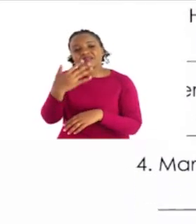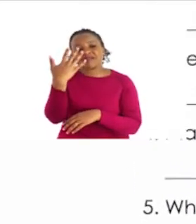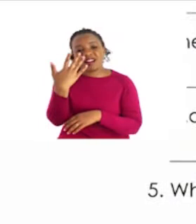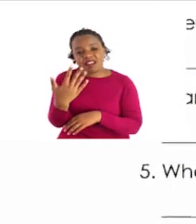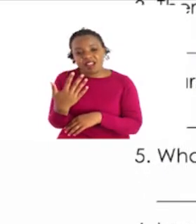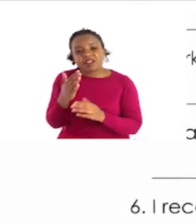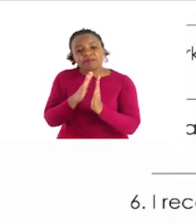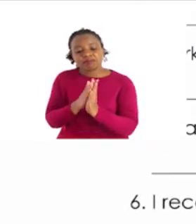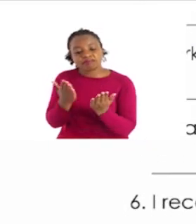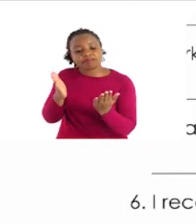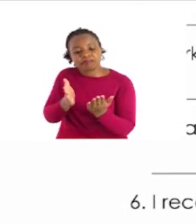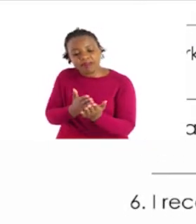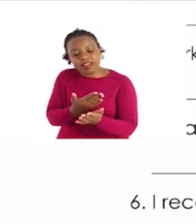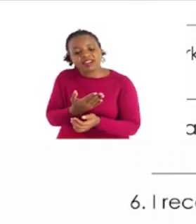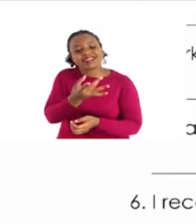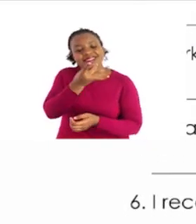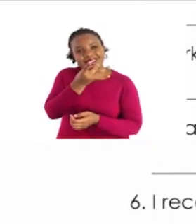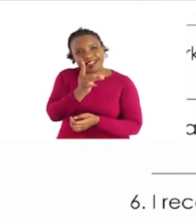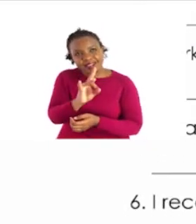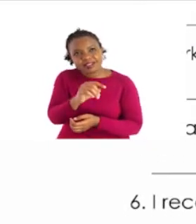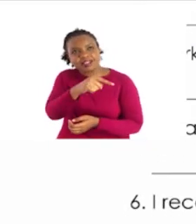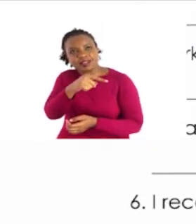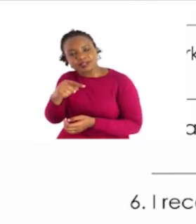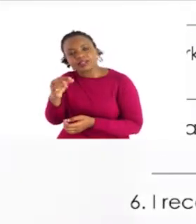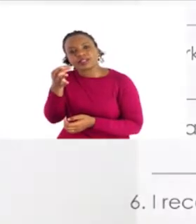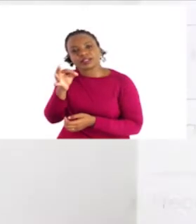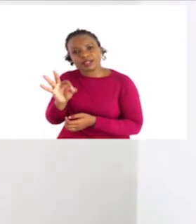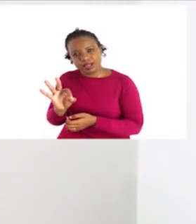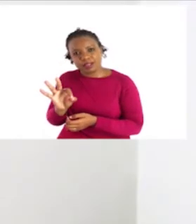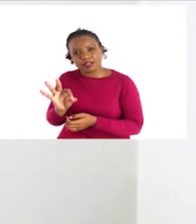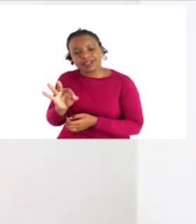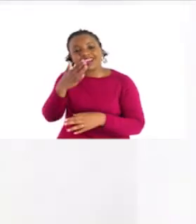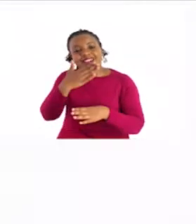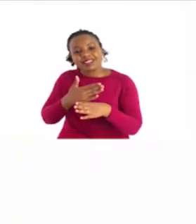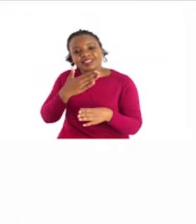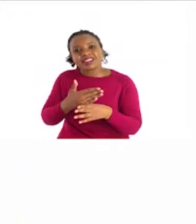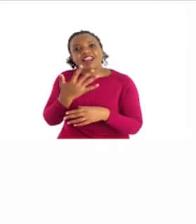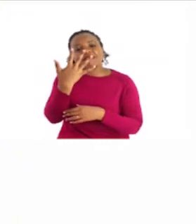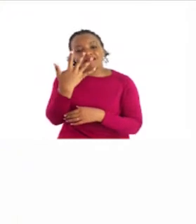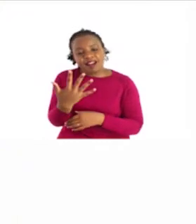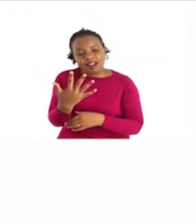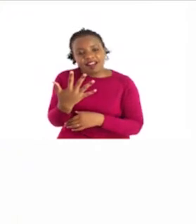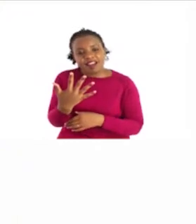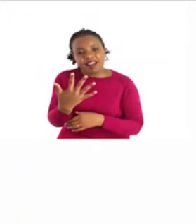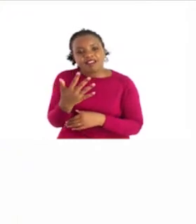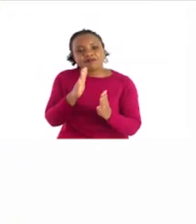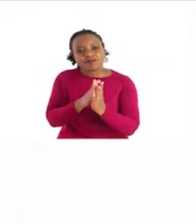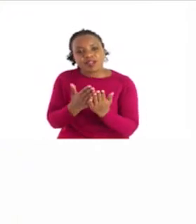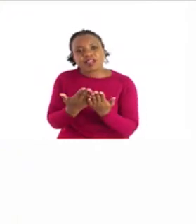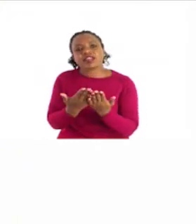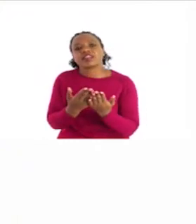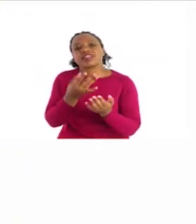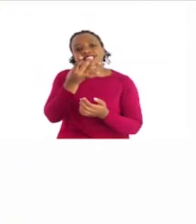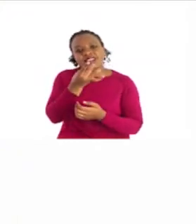until page 9. Activity 5 goes on until page 9.